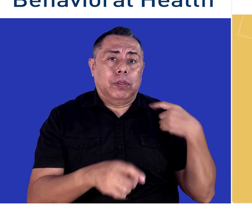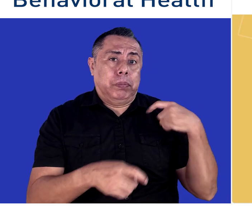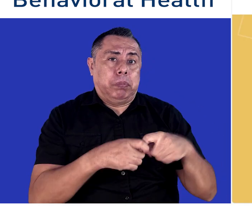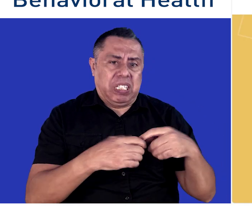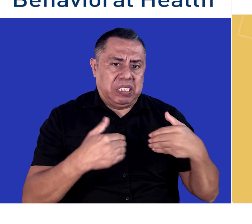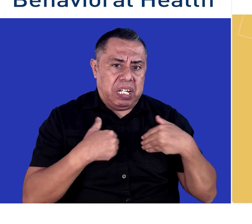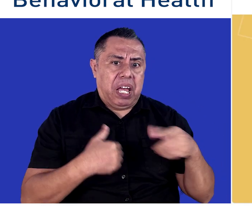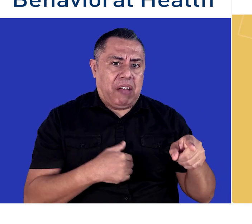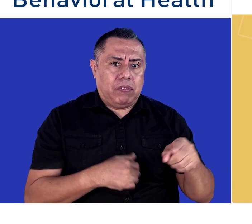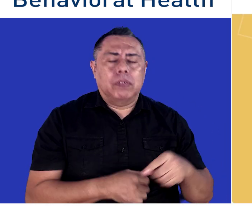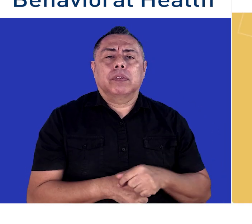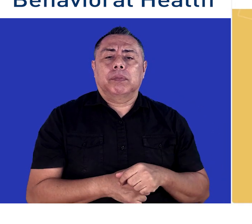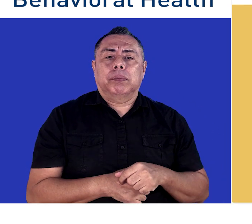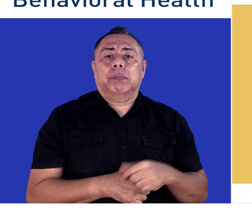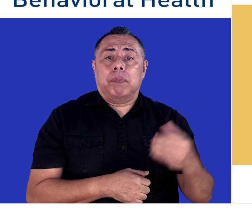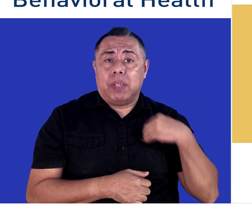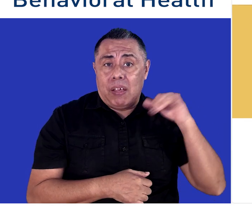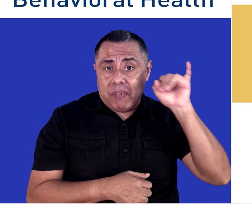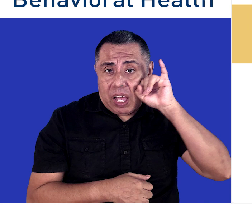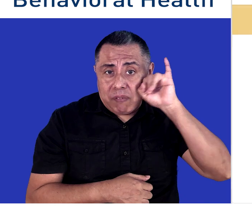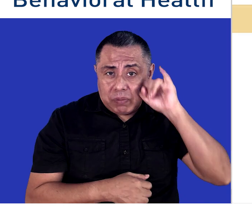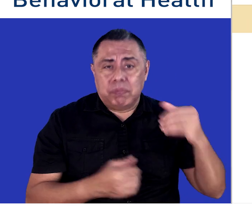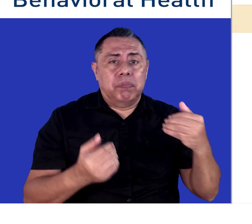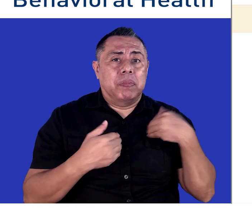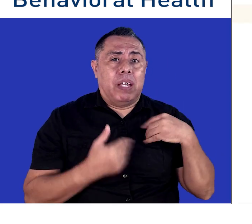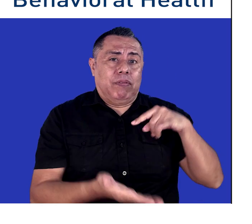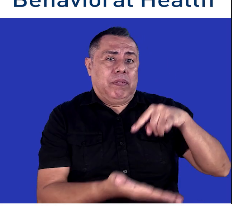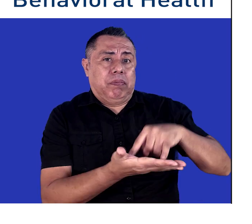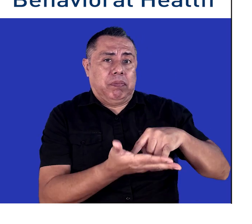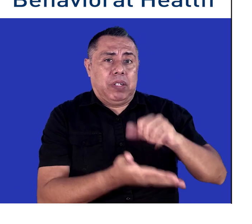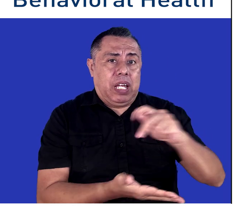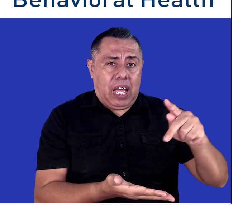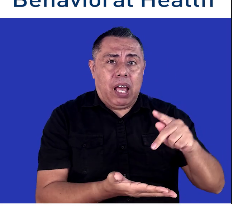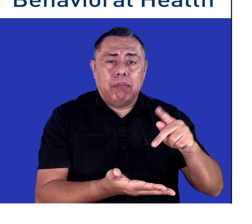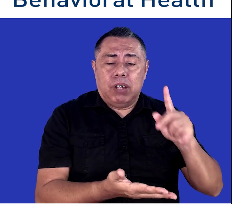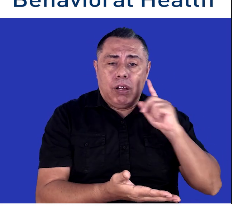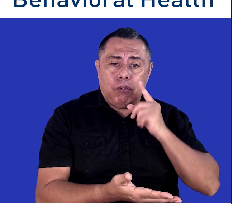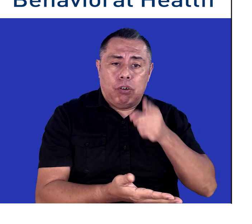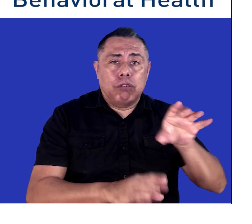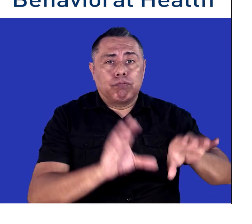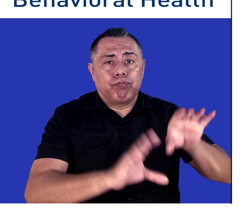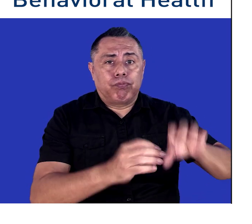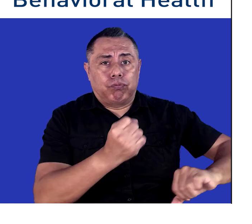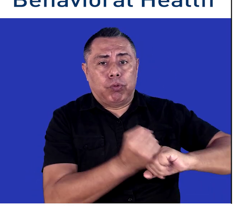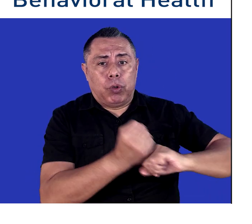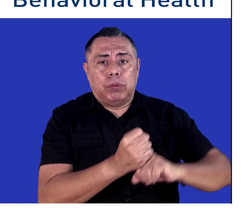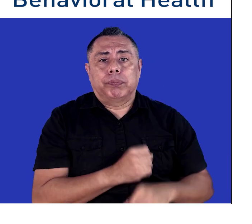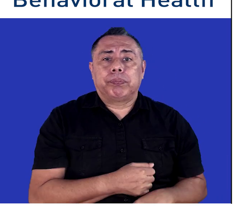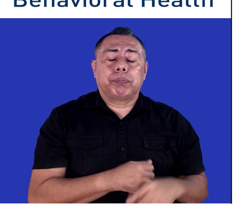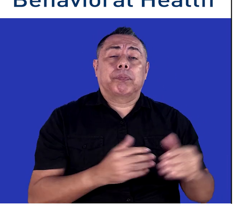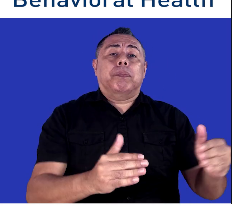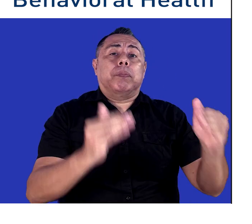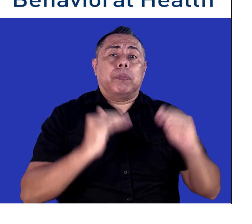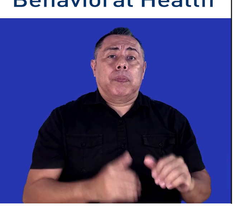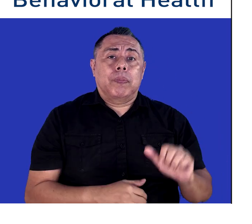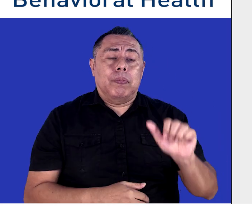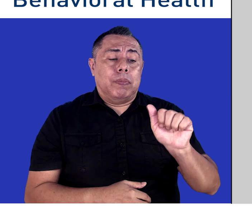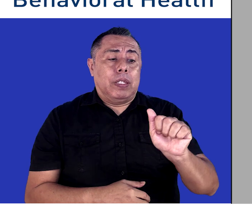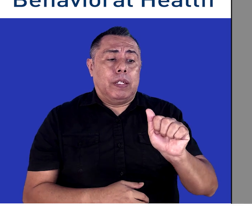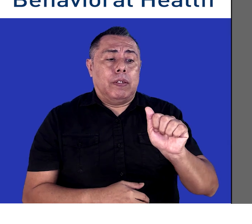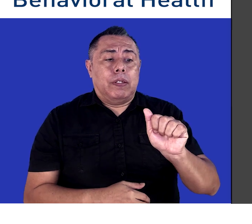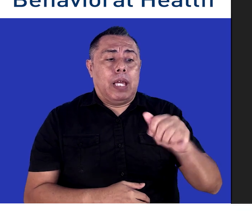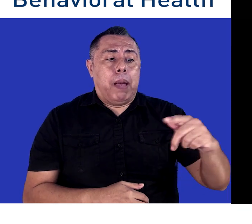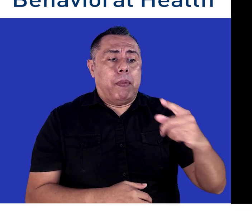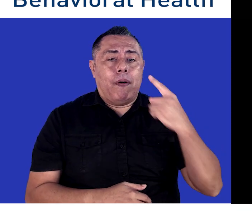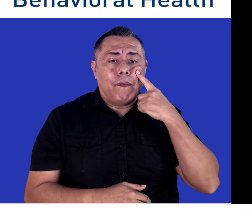tomamimano.co for Spanish speakers and via iPhone and Android apps. The App for Independence, or A4I,